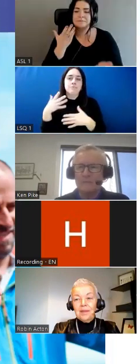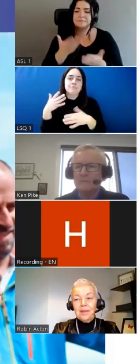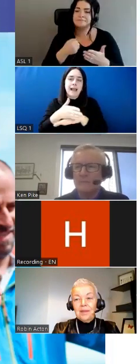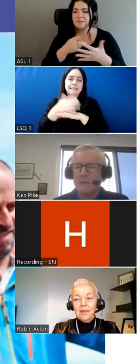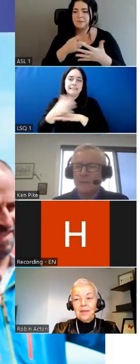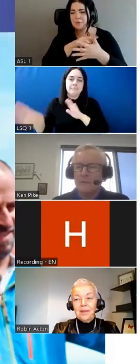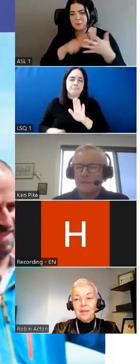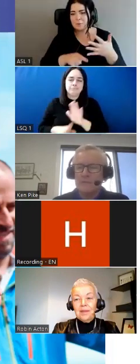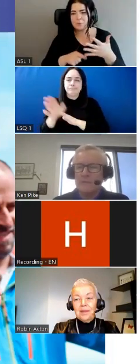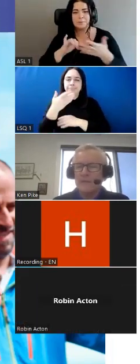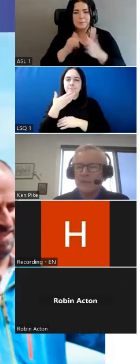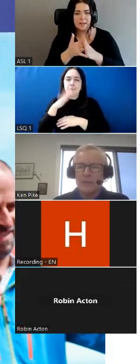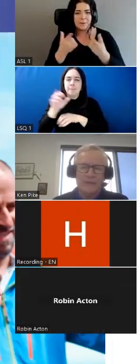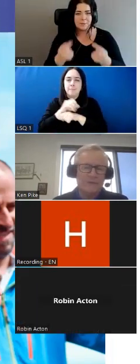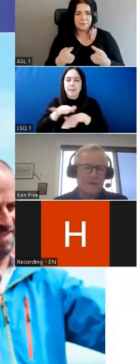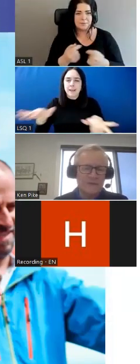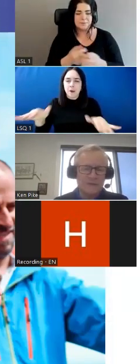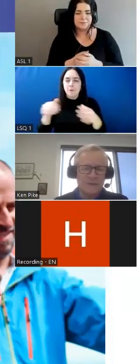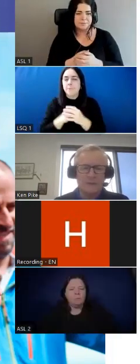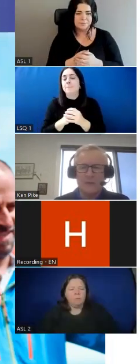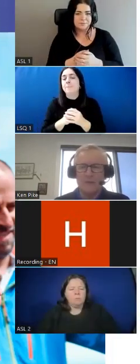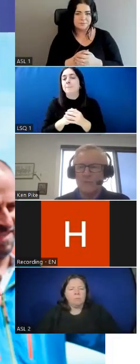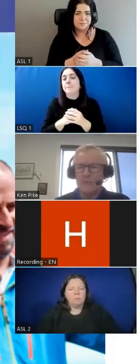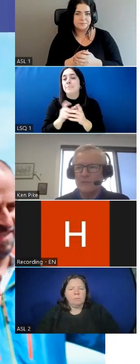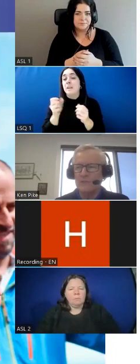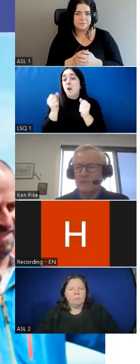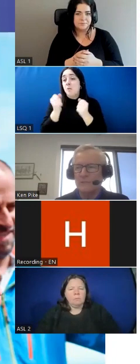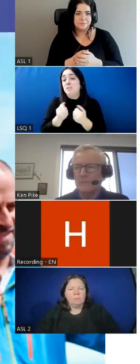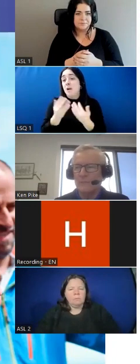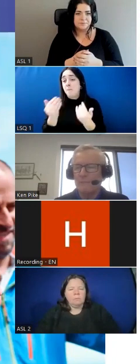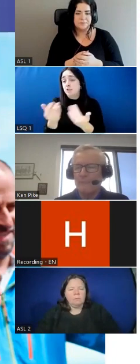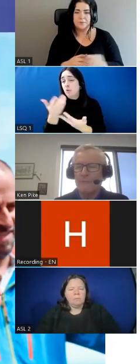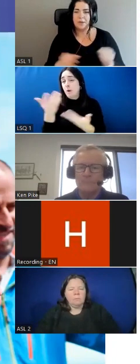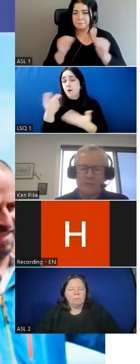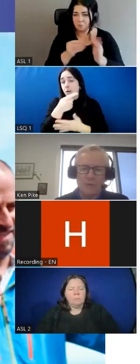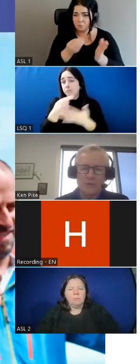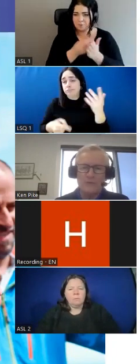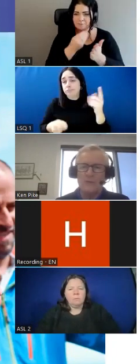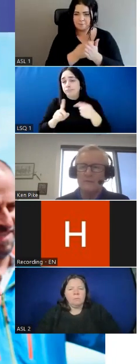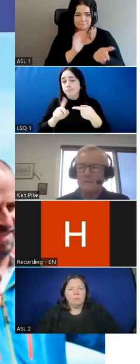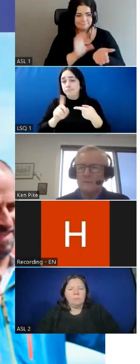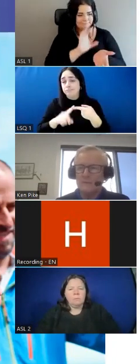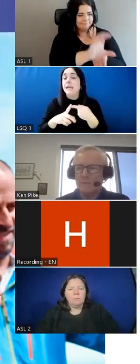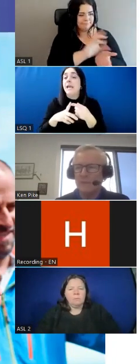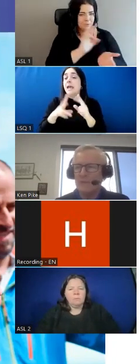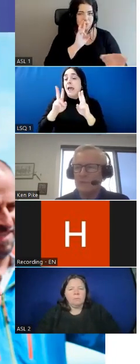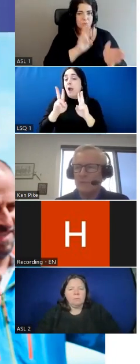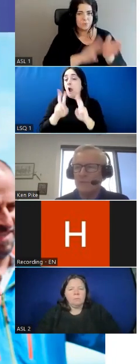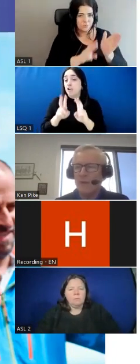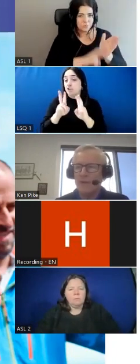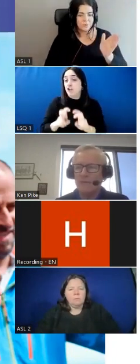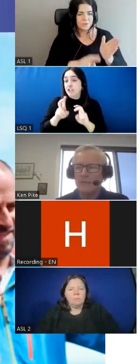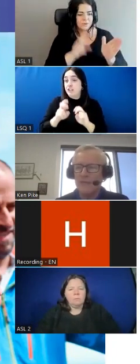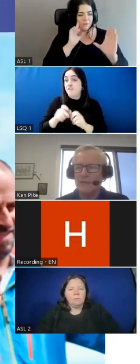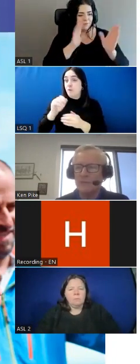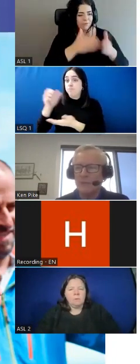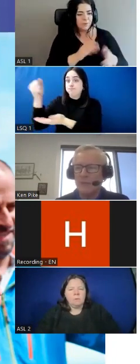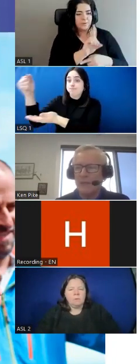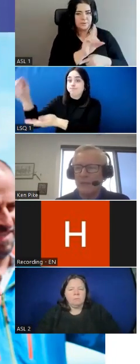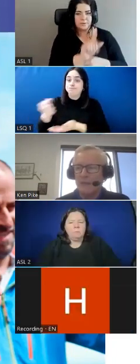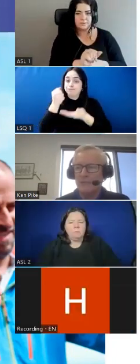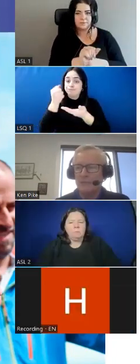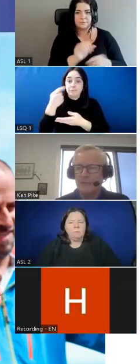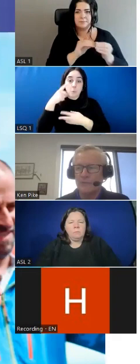of things. First, we need to look at investing in research. A focus on disability should be part of a